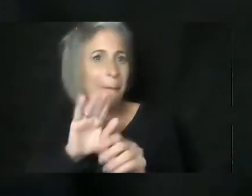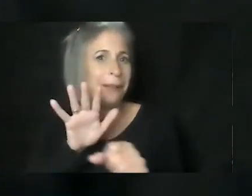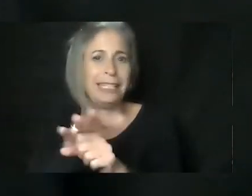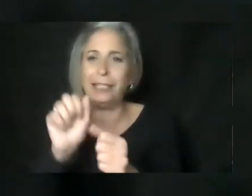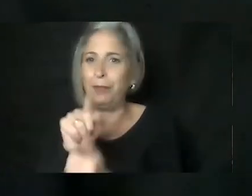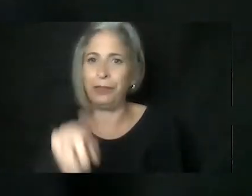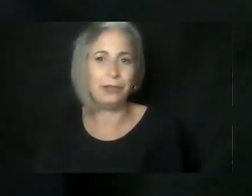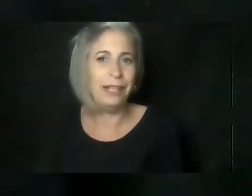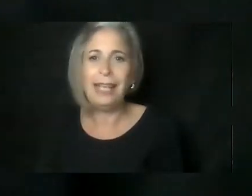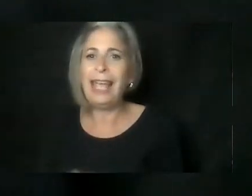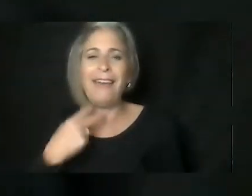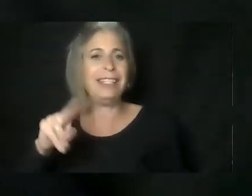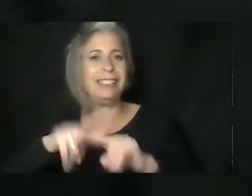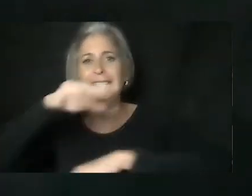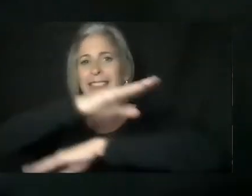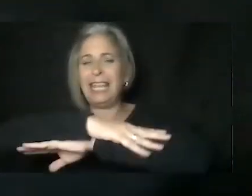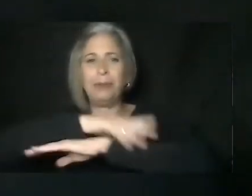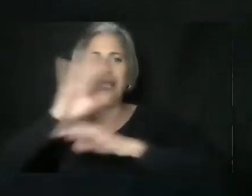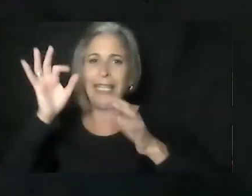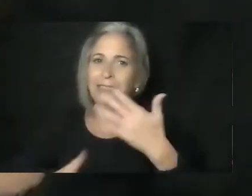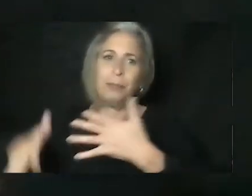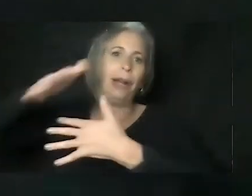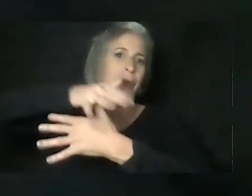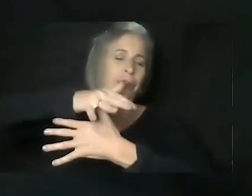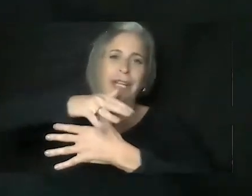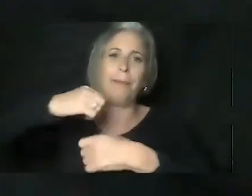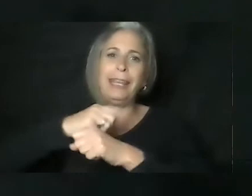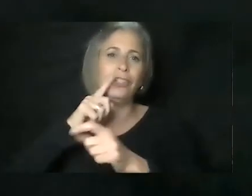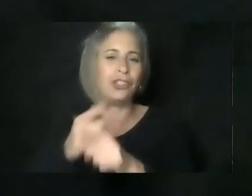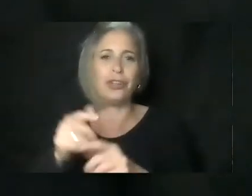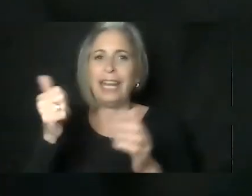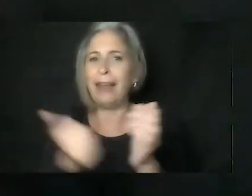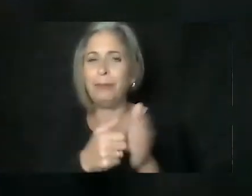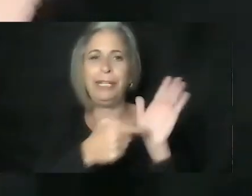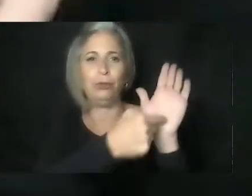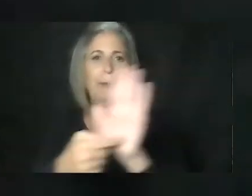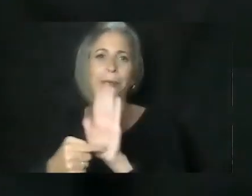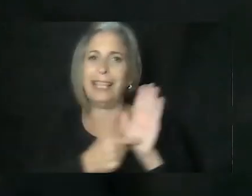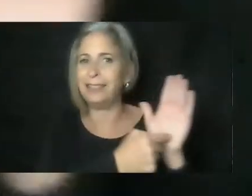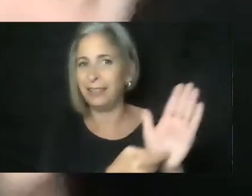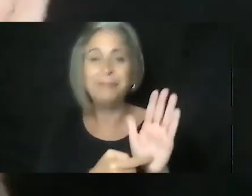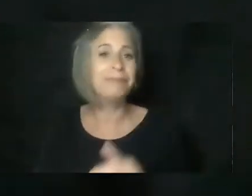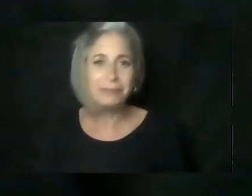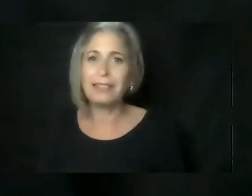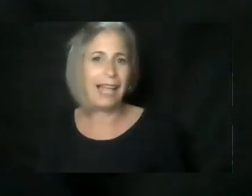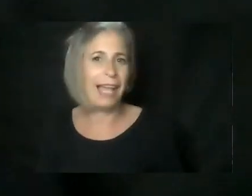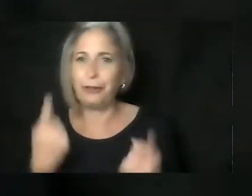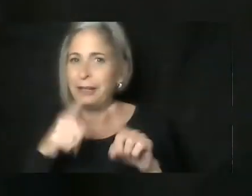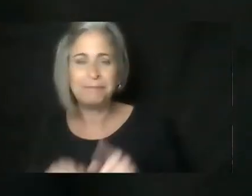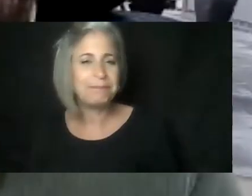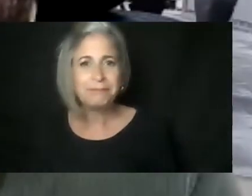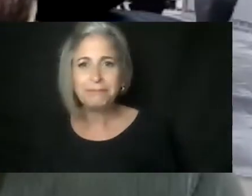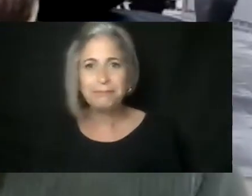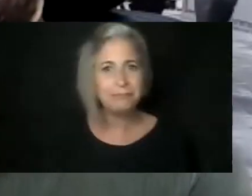agree completely with you. Having a seat at the table is the priority, making sure that everybody is represented. I